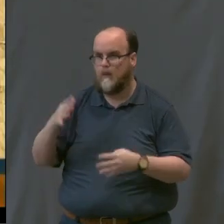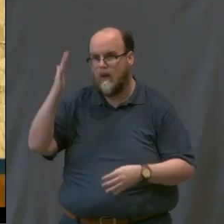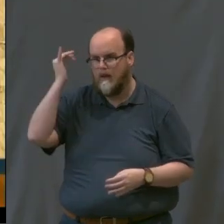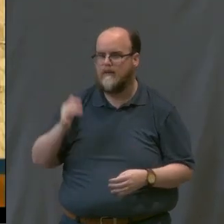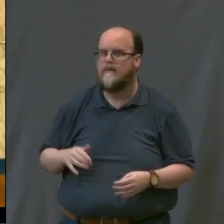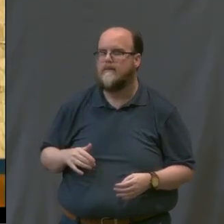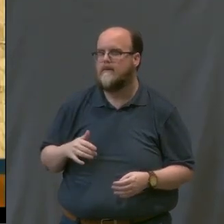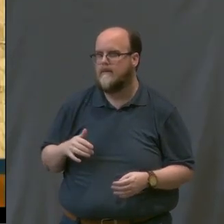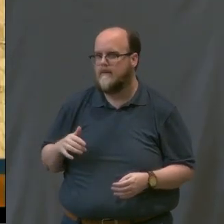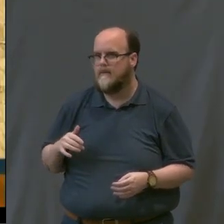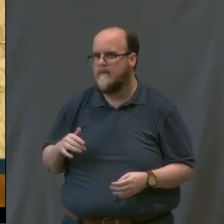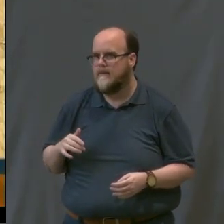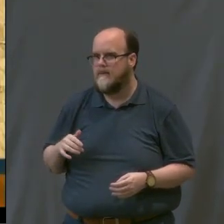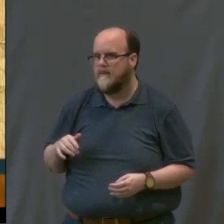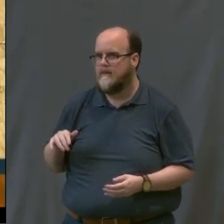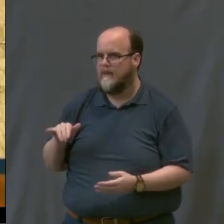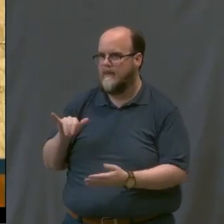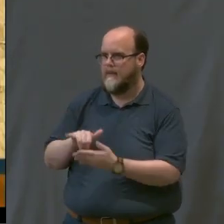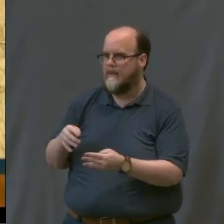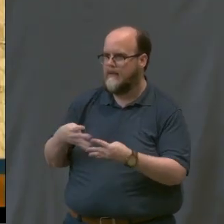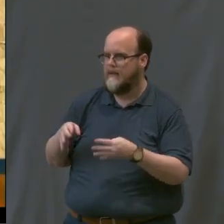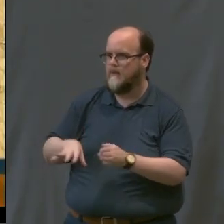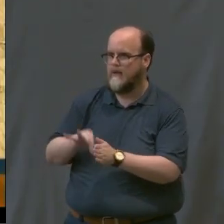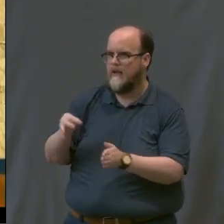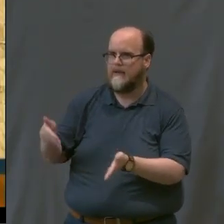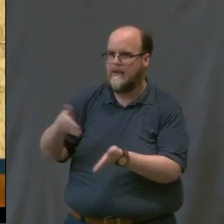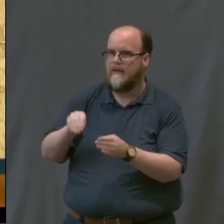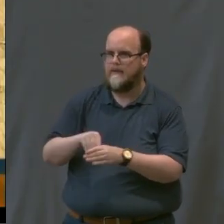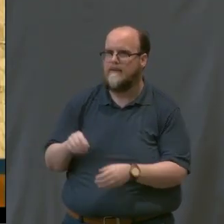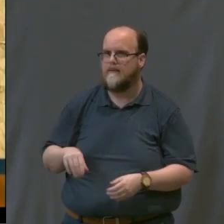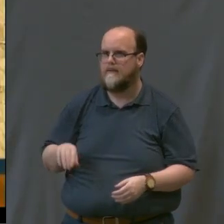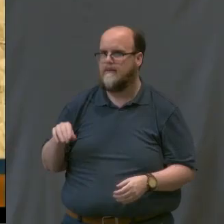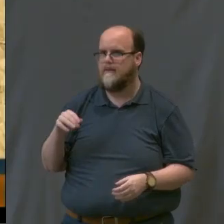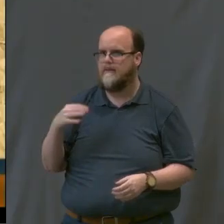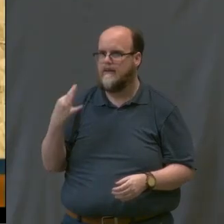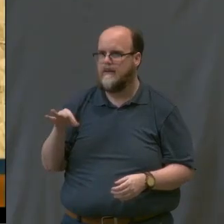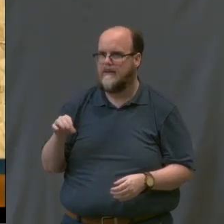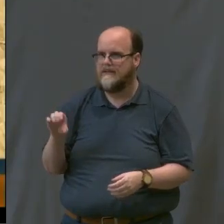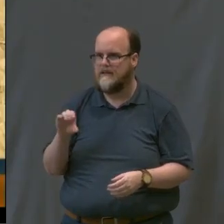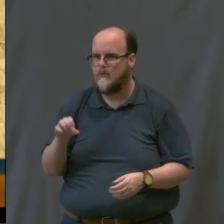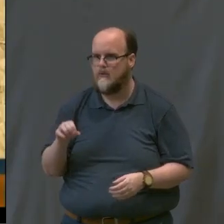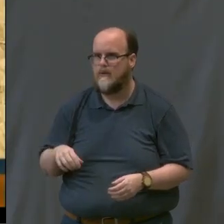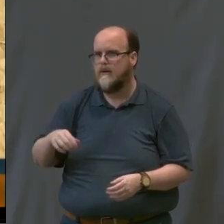Gate because it was discovered again in the 19th century by a surveyor named Charles Warren.